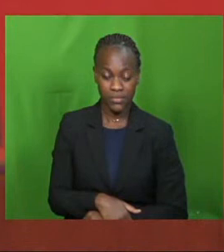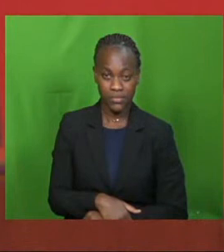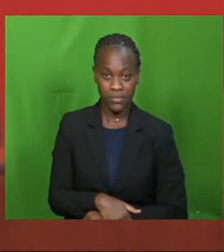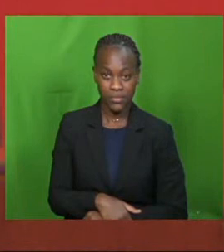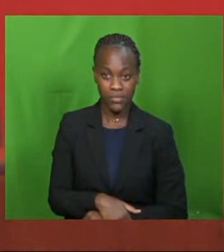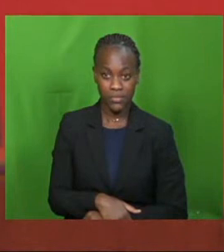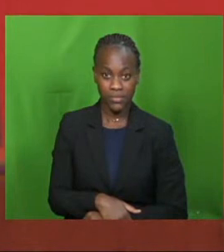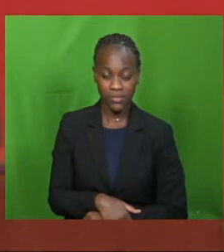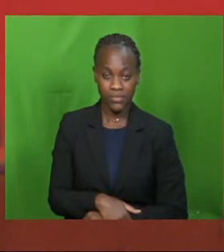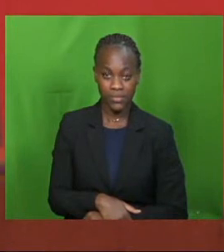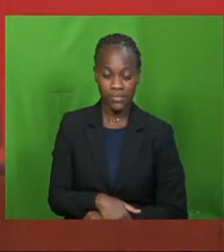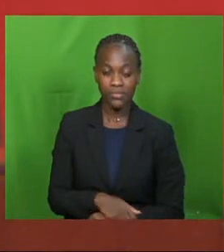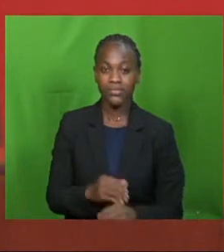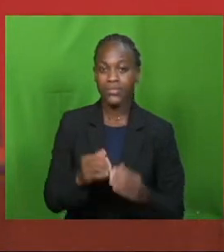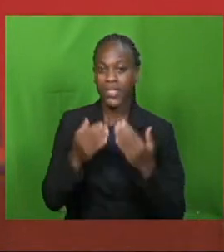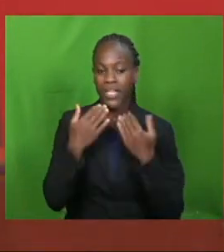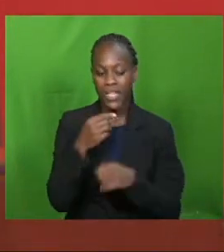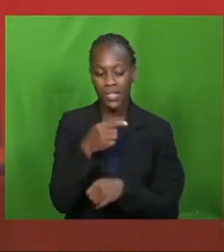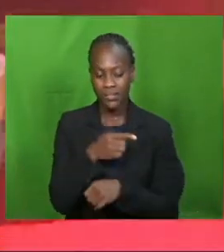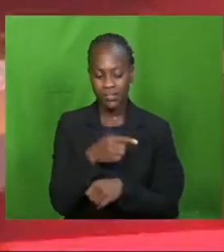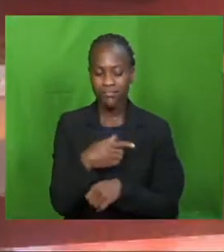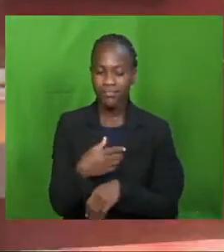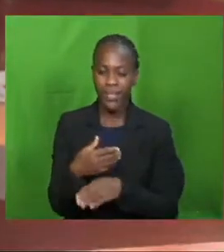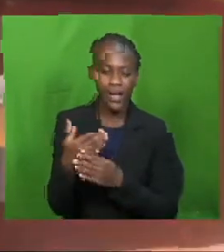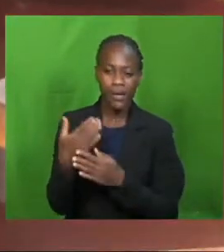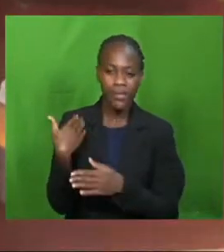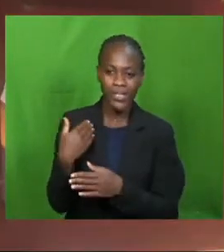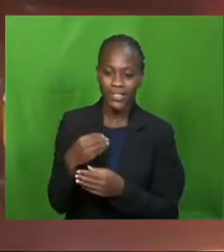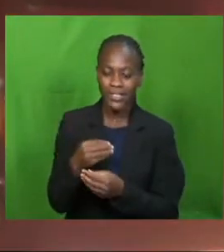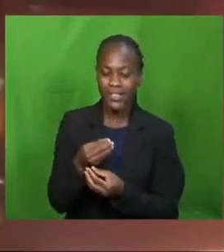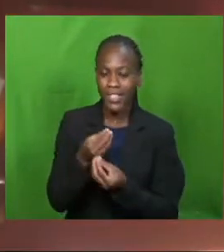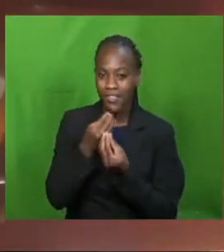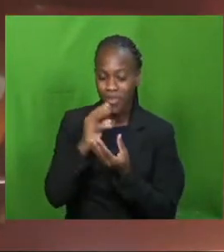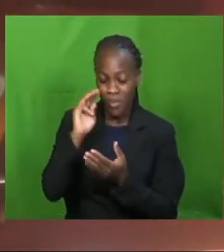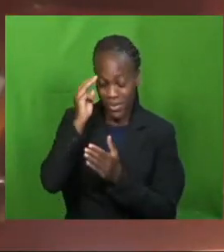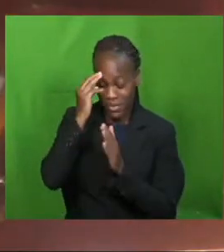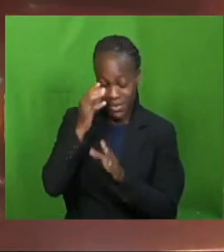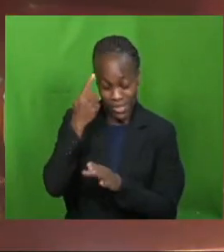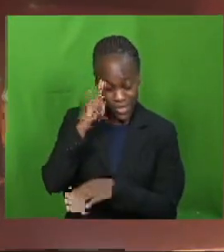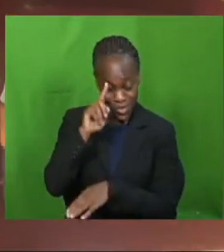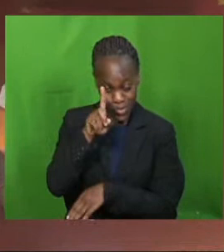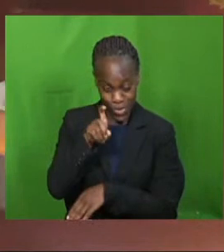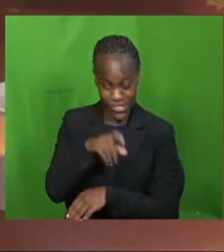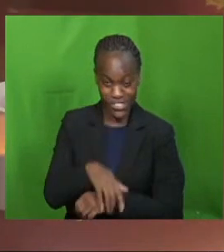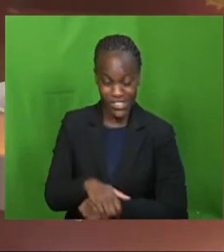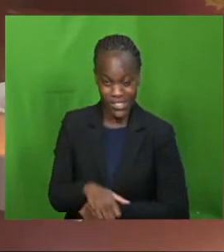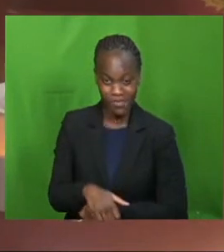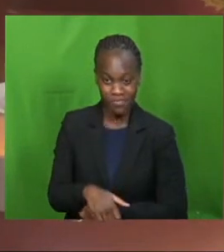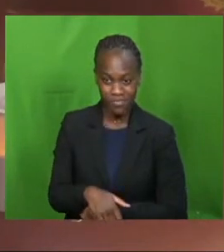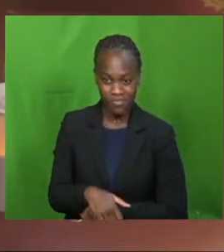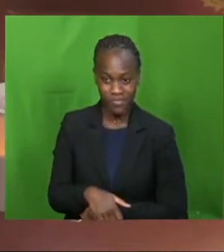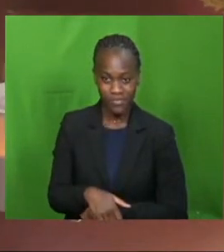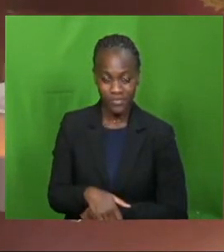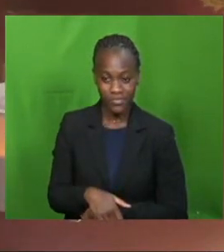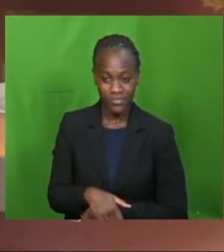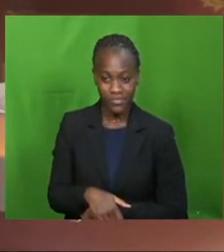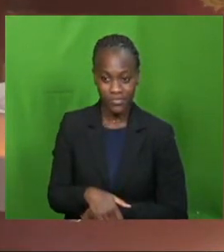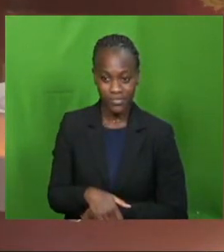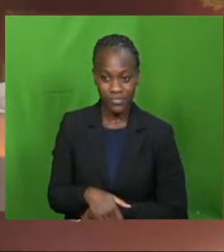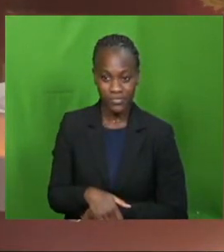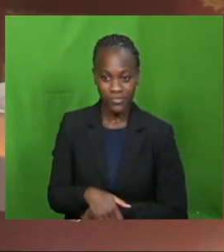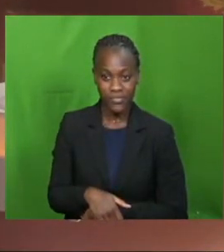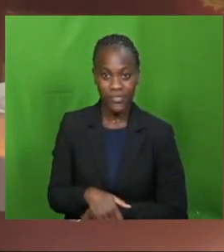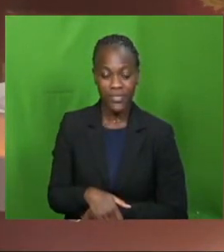Honorable Speaker, I thank my colleague, the former Information Minister, for his question. Mr. Speaker, it will raise another question